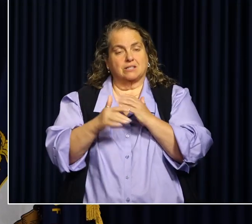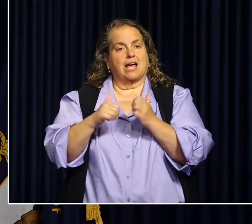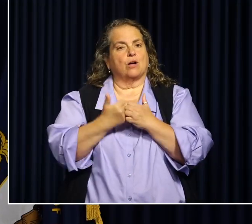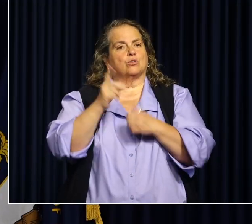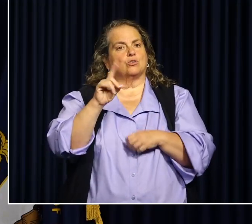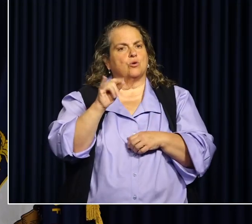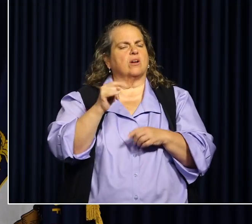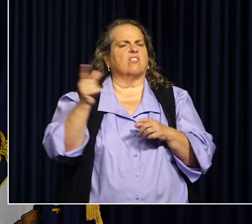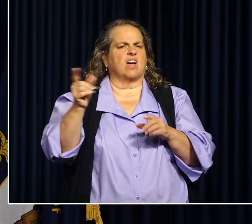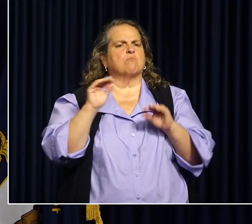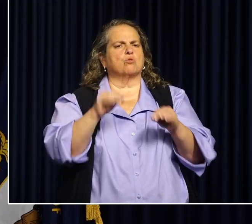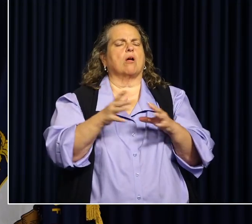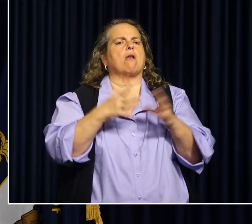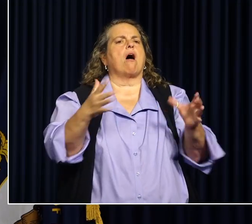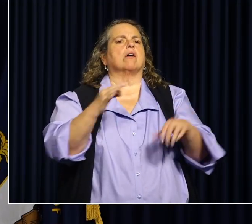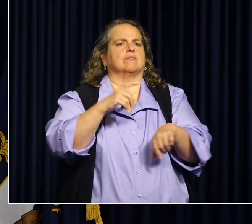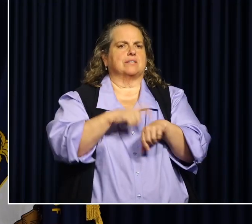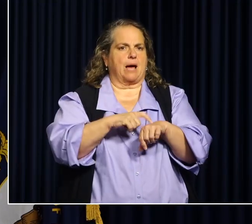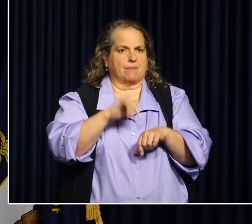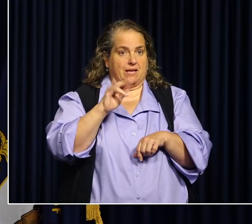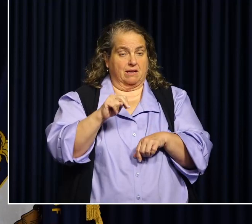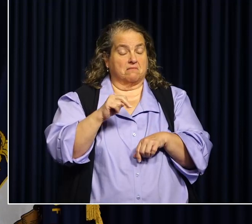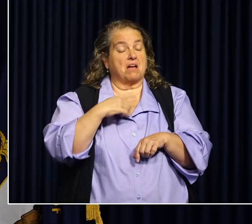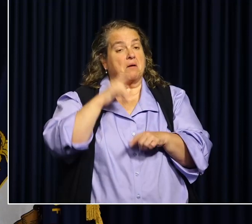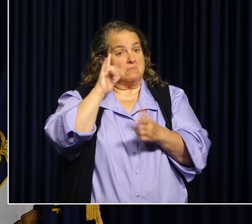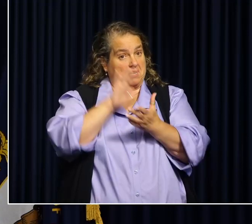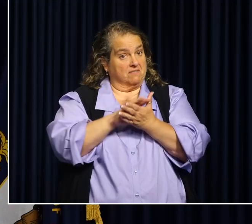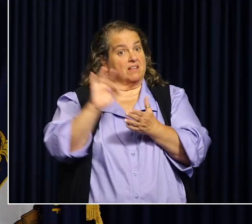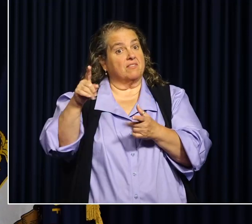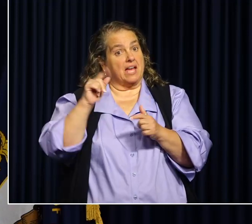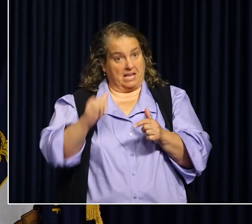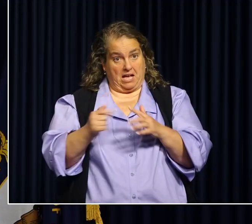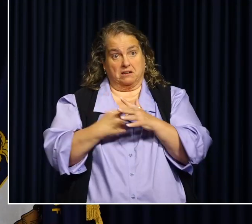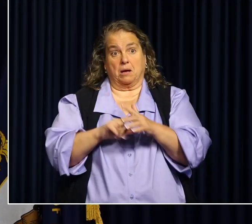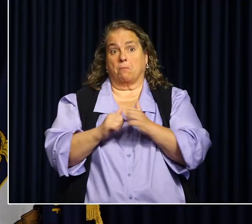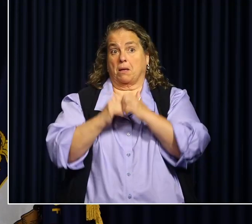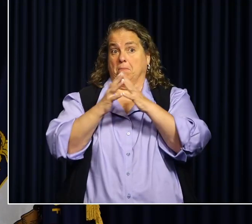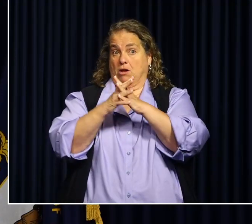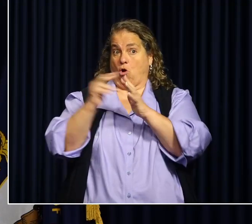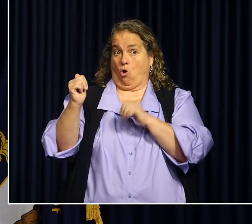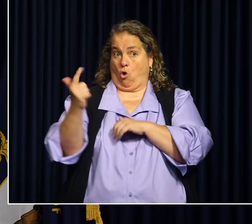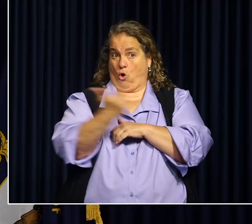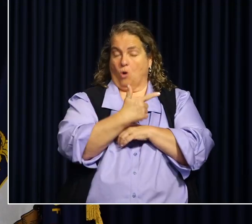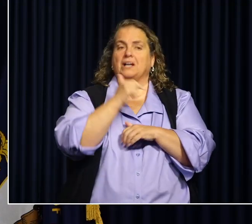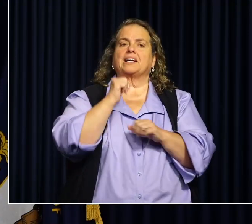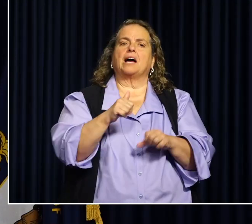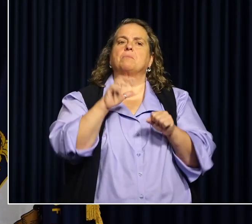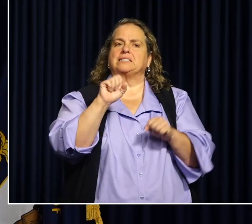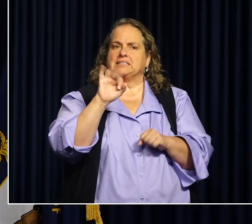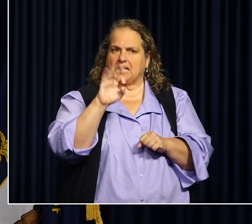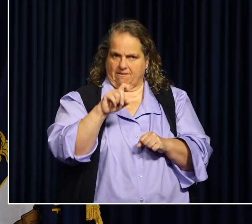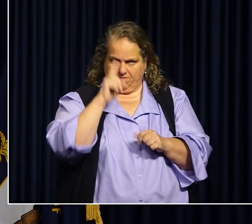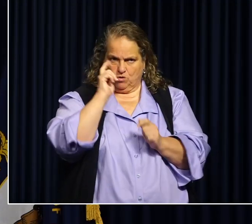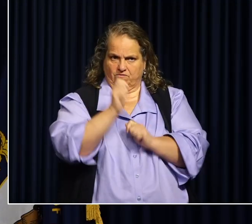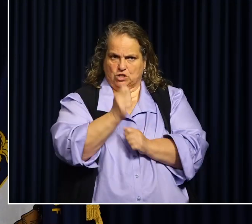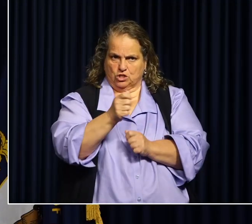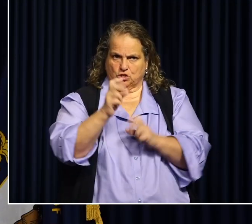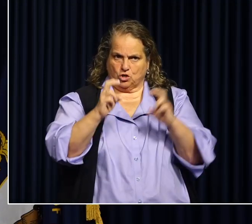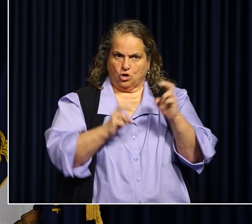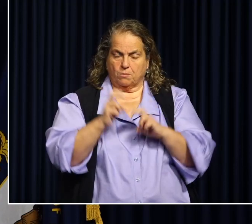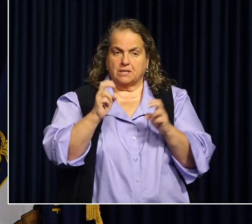time, and I believe that as long as they can implement all of that, that it can be done safely. And